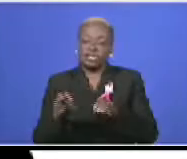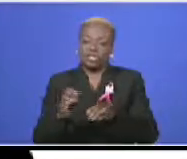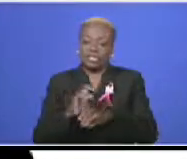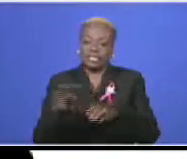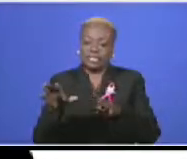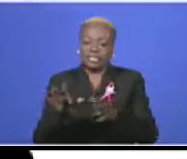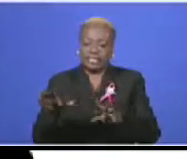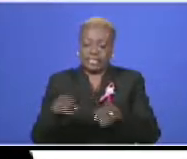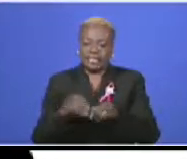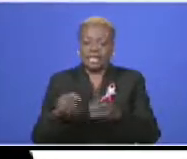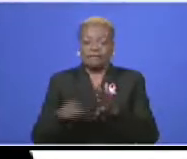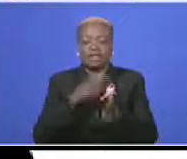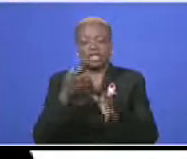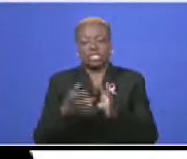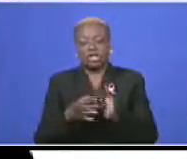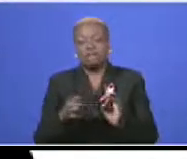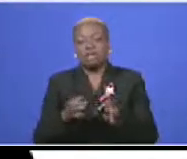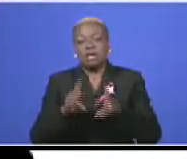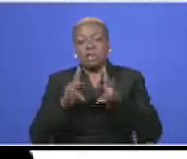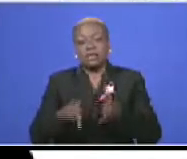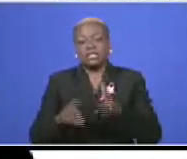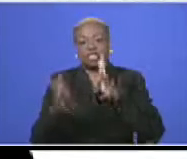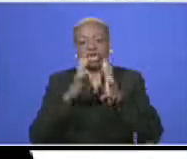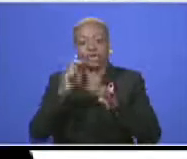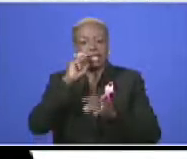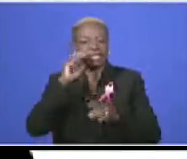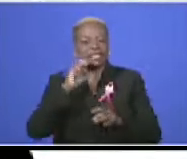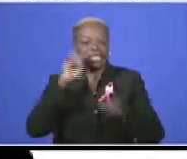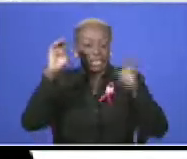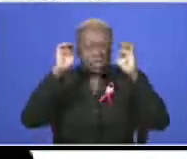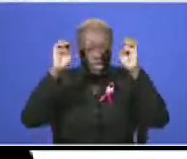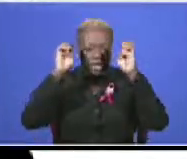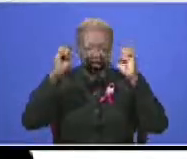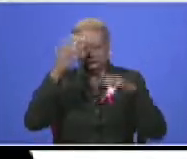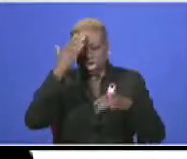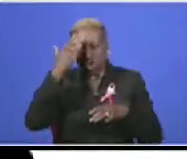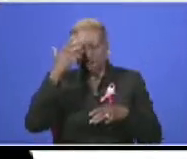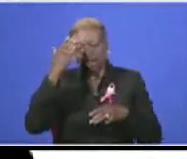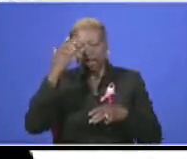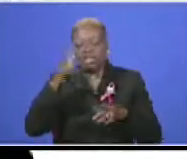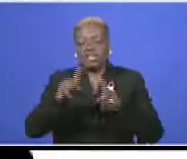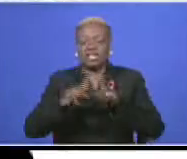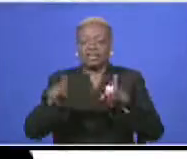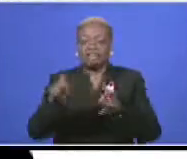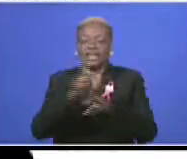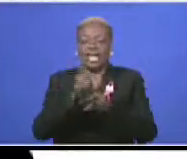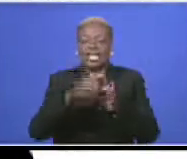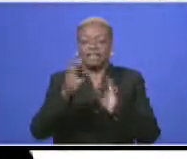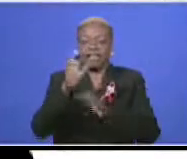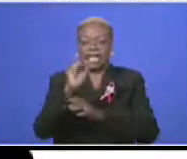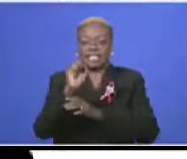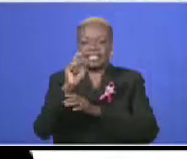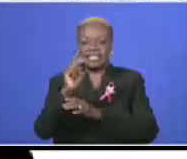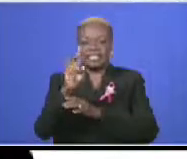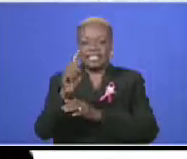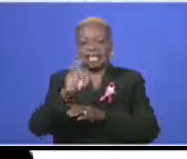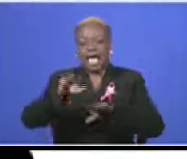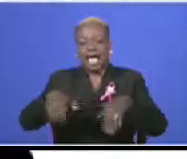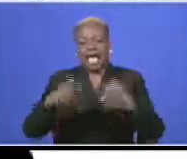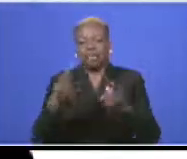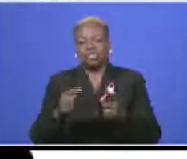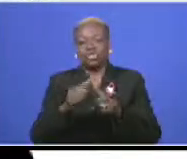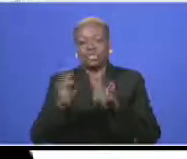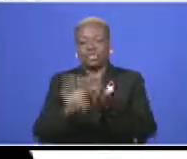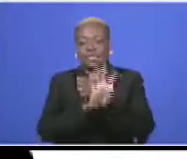have persons who will be talking about sex education, knowing the different kinds of STDs and how to protect